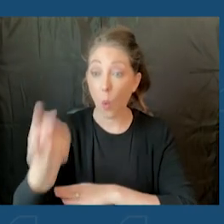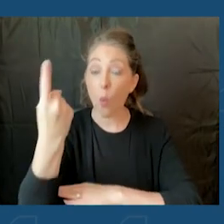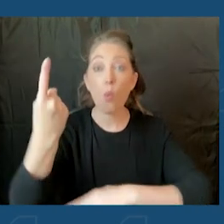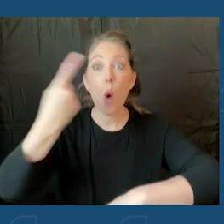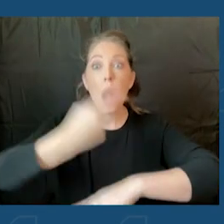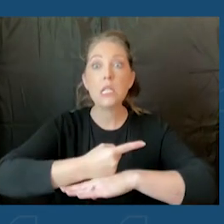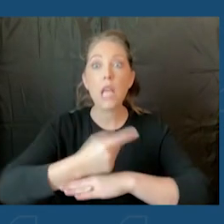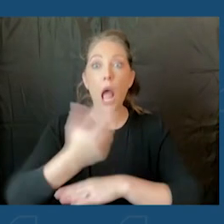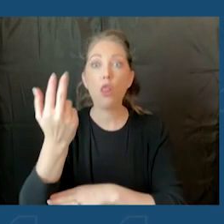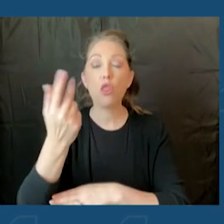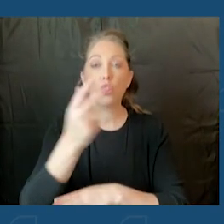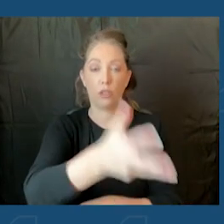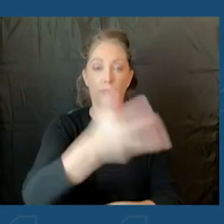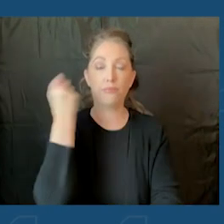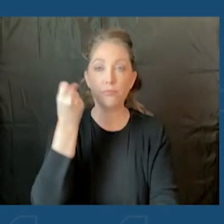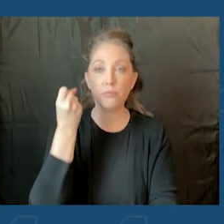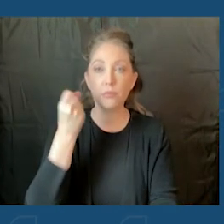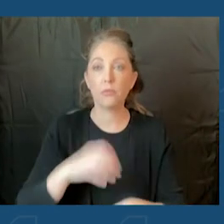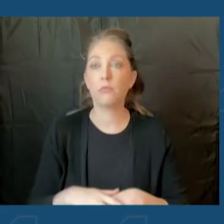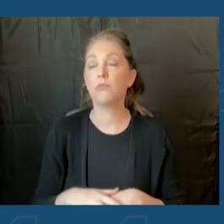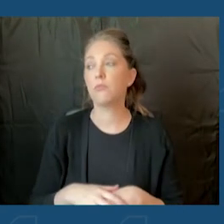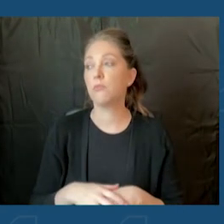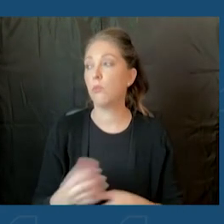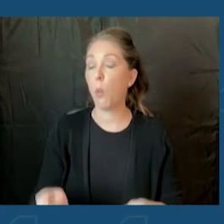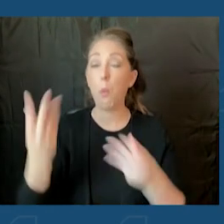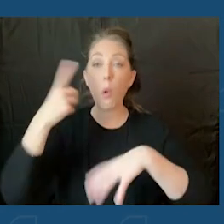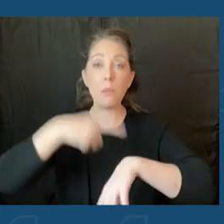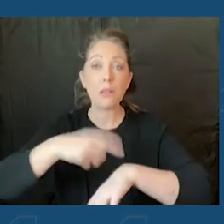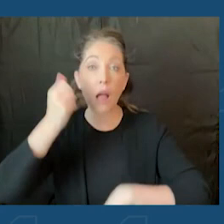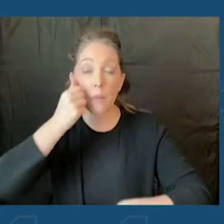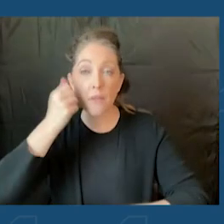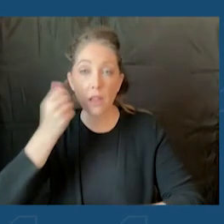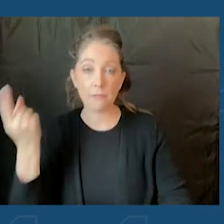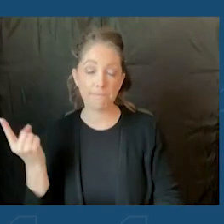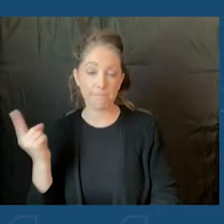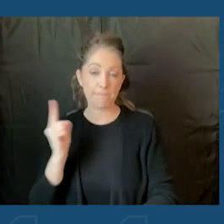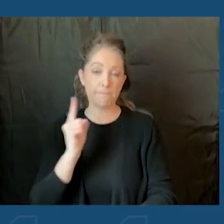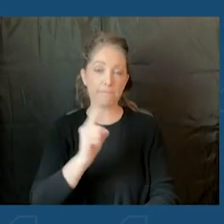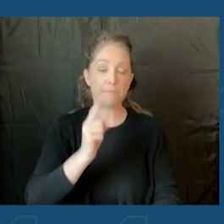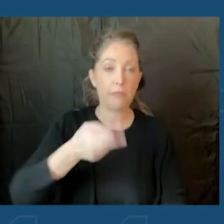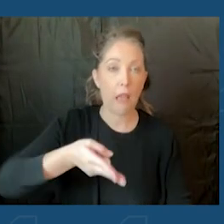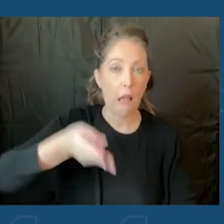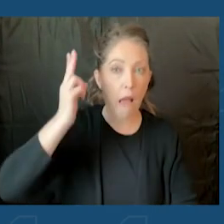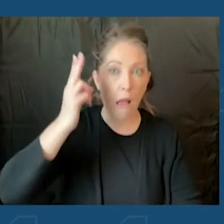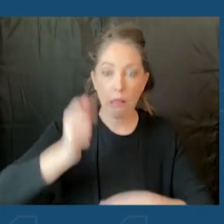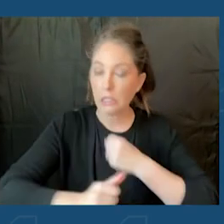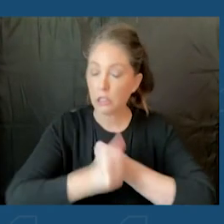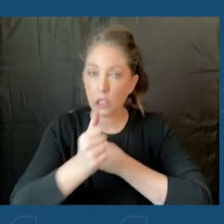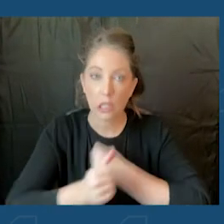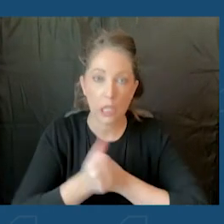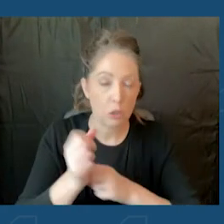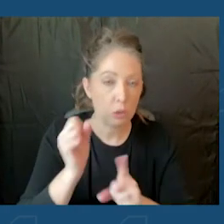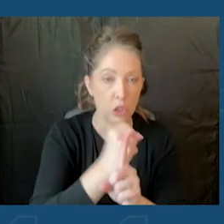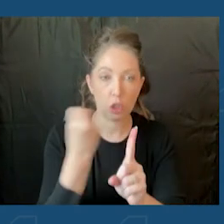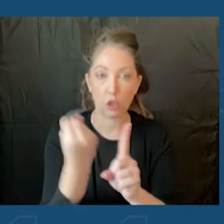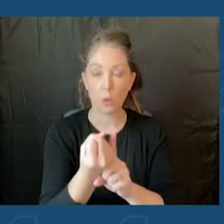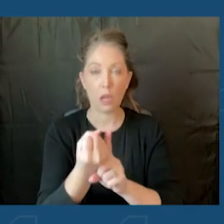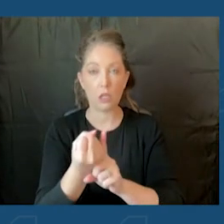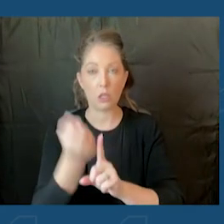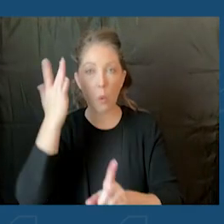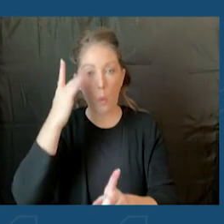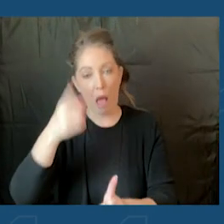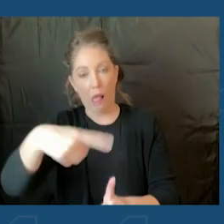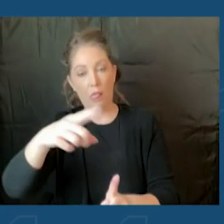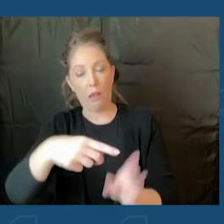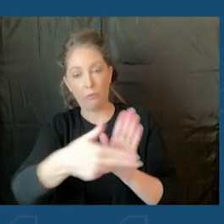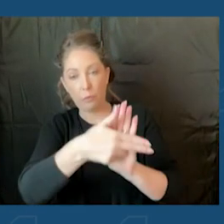day, they are walking into high-risk situations to execute these orders and prevent people who have been deemed at risk from hurting themselves